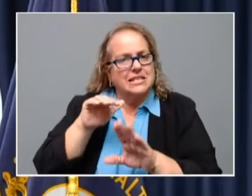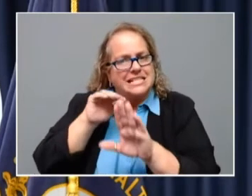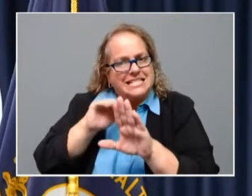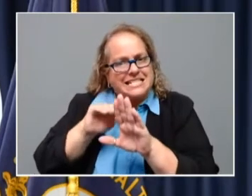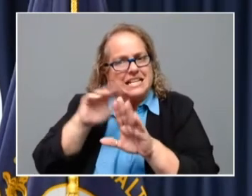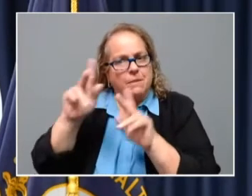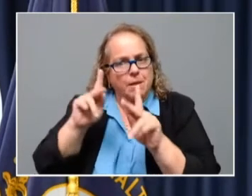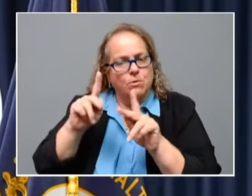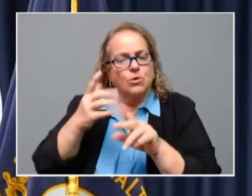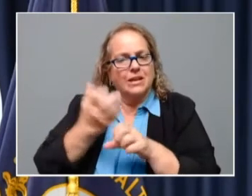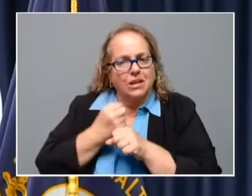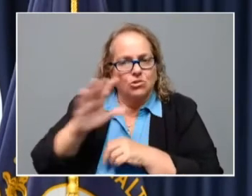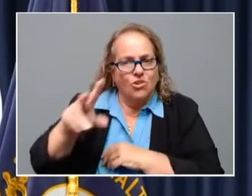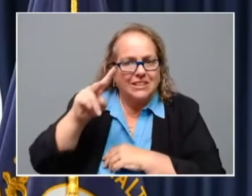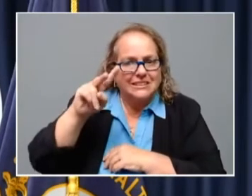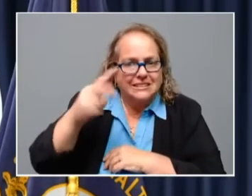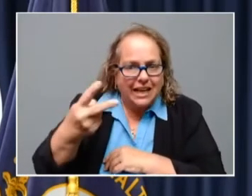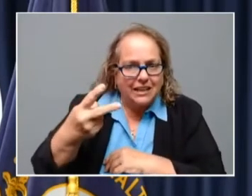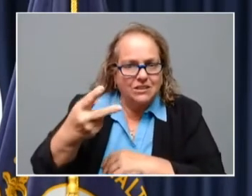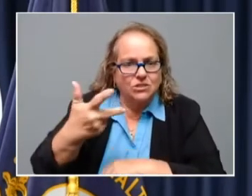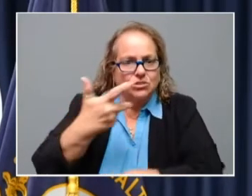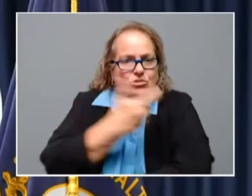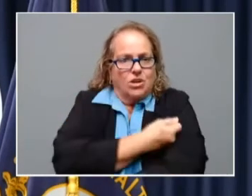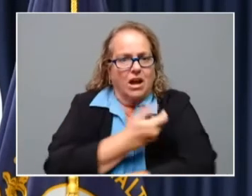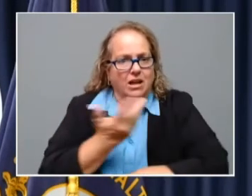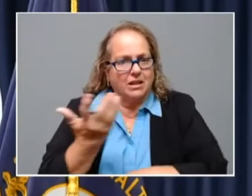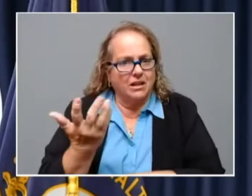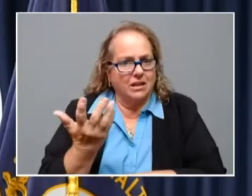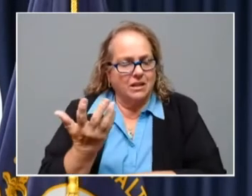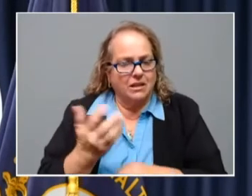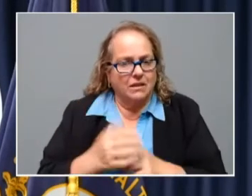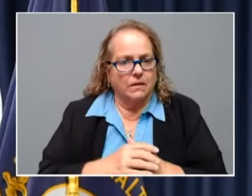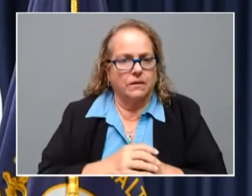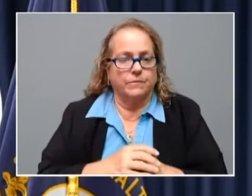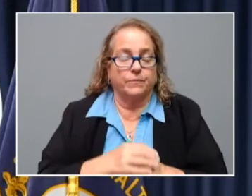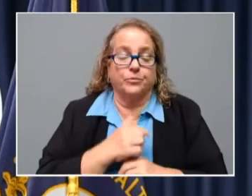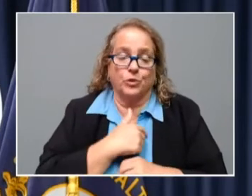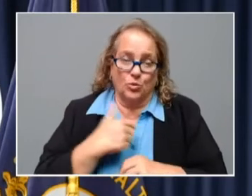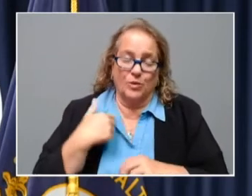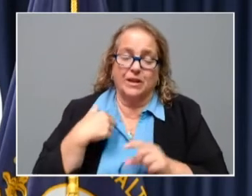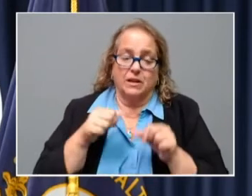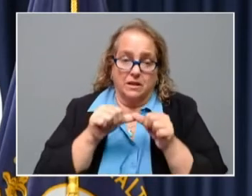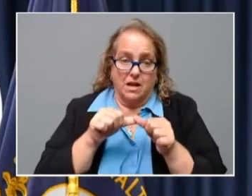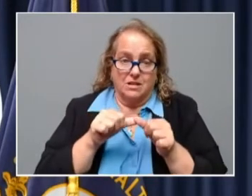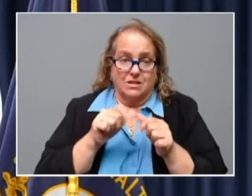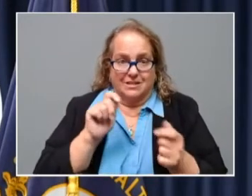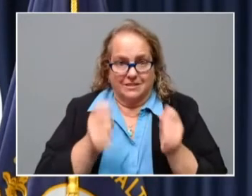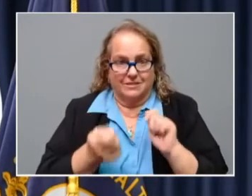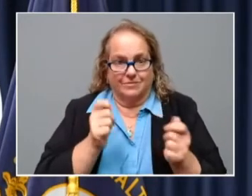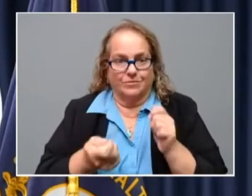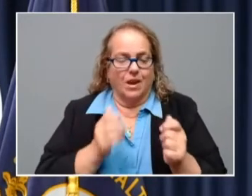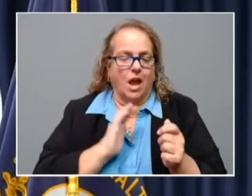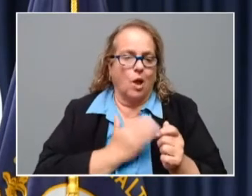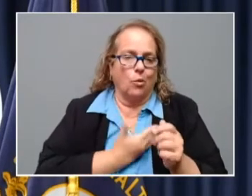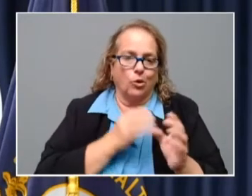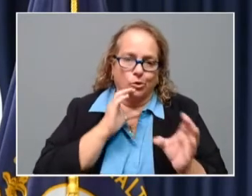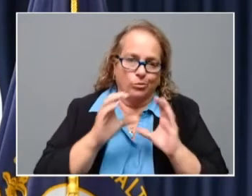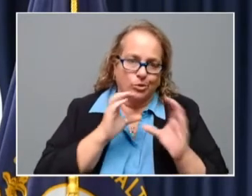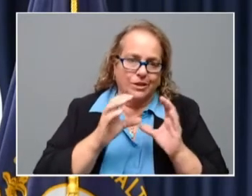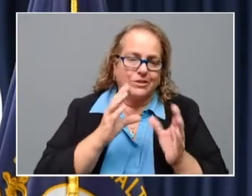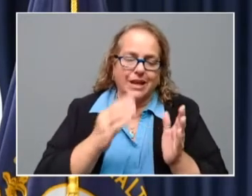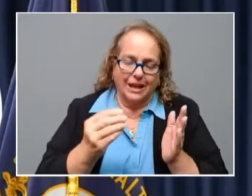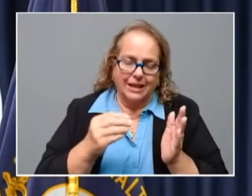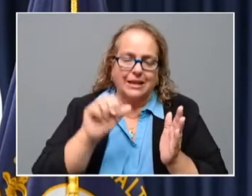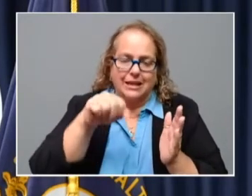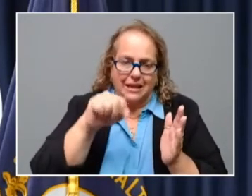Thank you. We're constantly refining our communications and indeed working